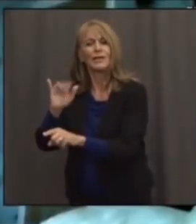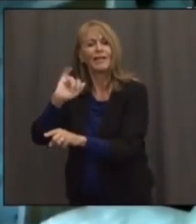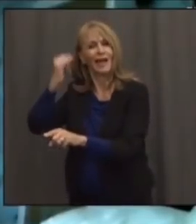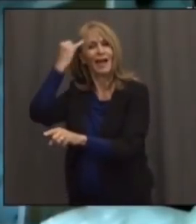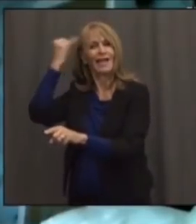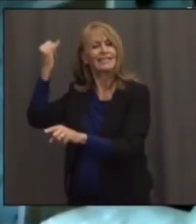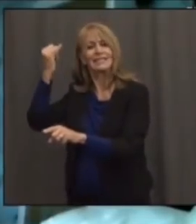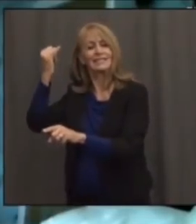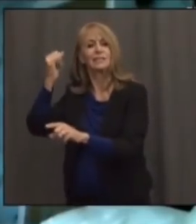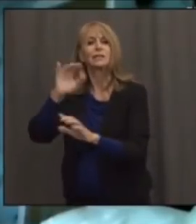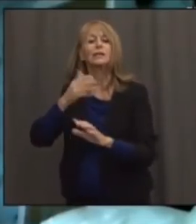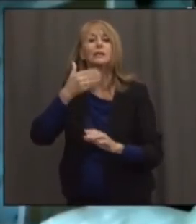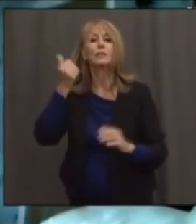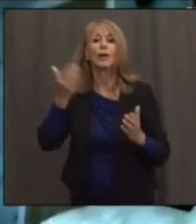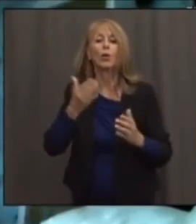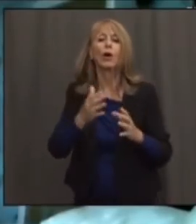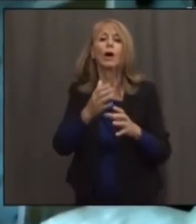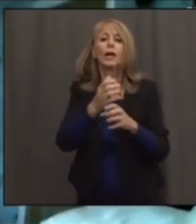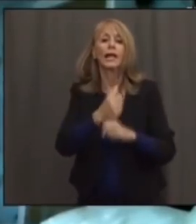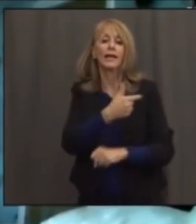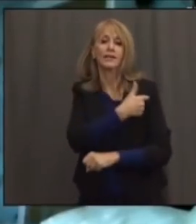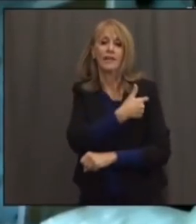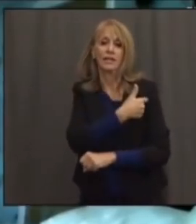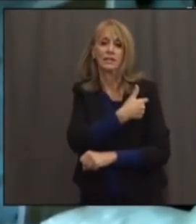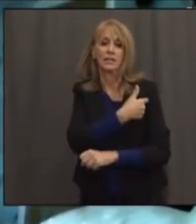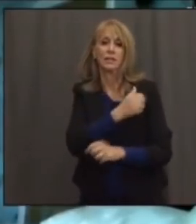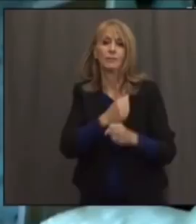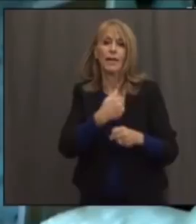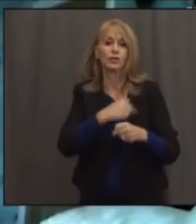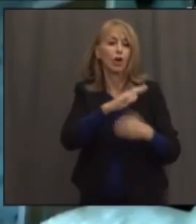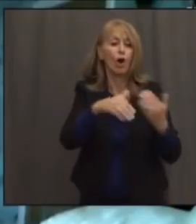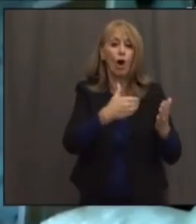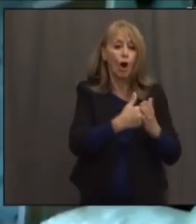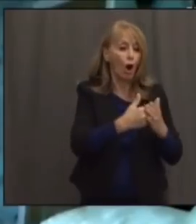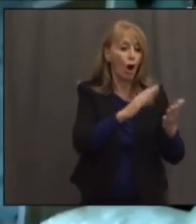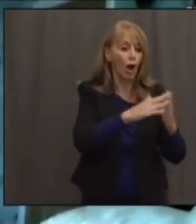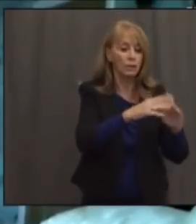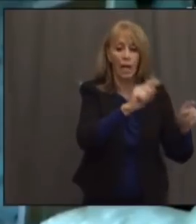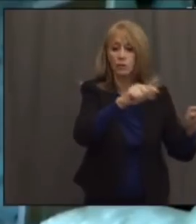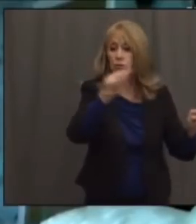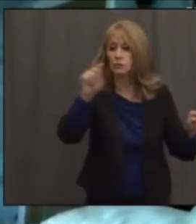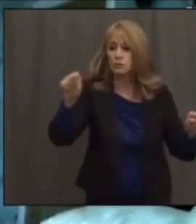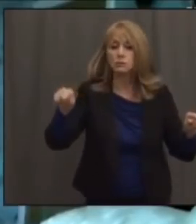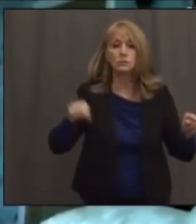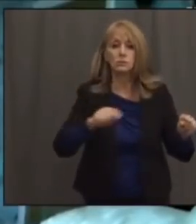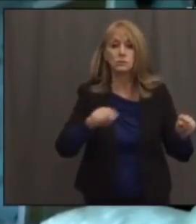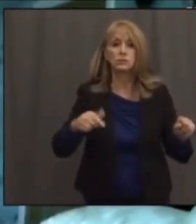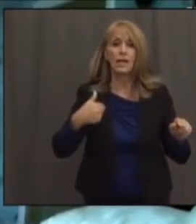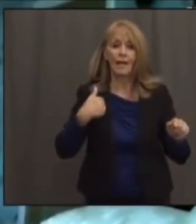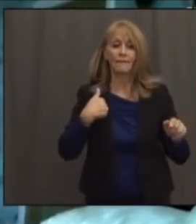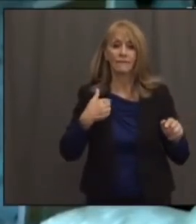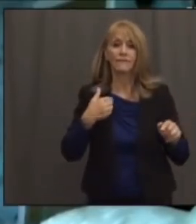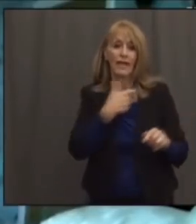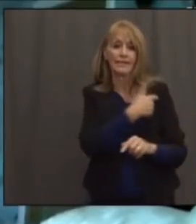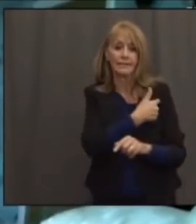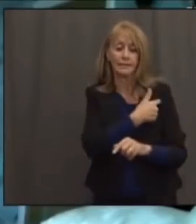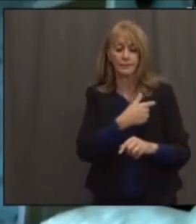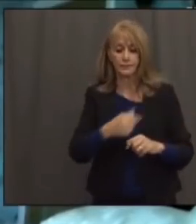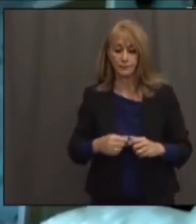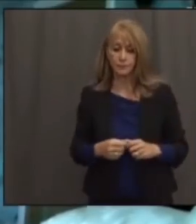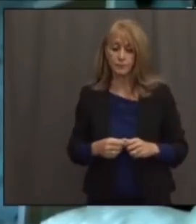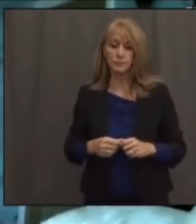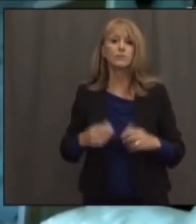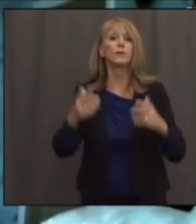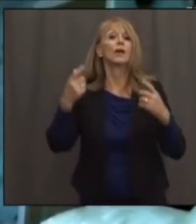getting a vaccine and making sure that we got good coverage for all segments of our population. Now, once we